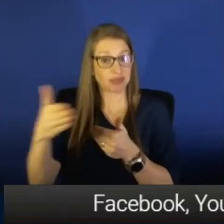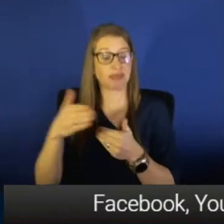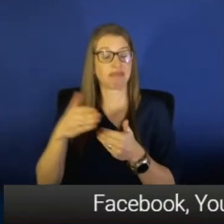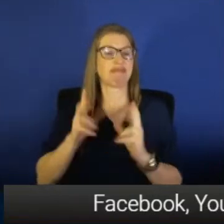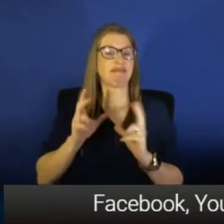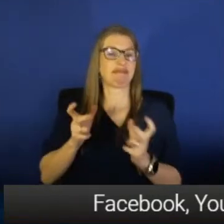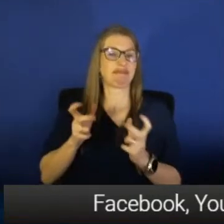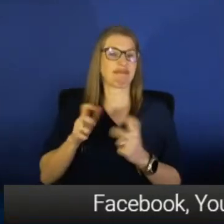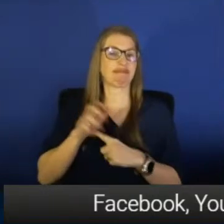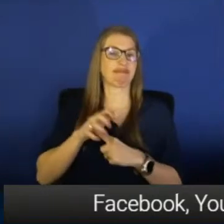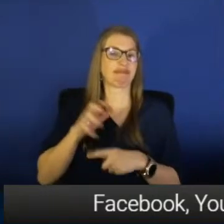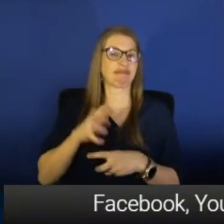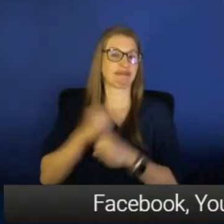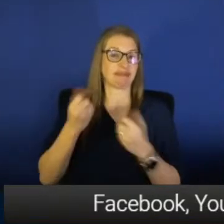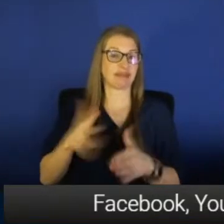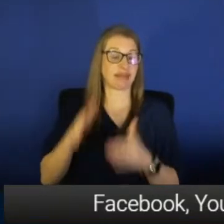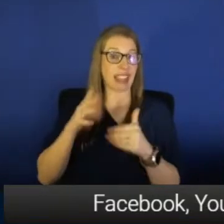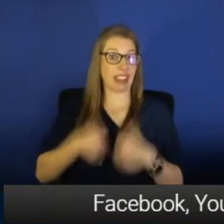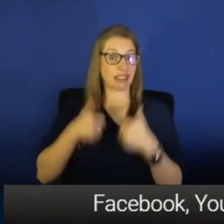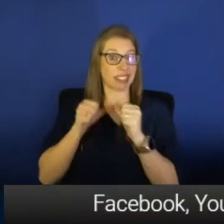that put at a priority?